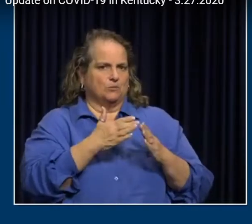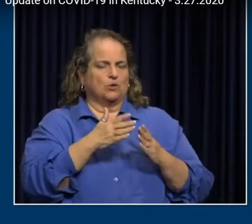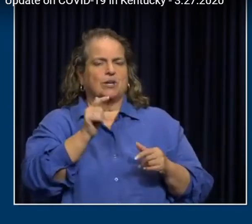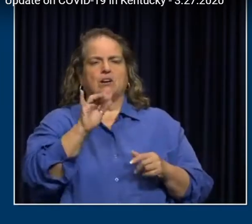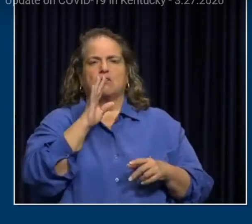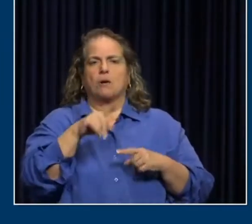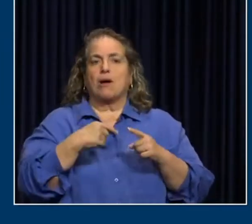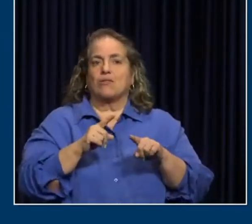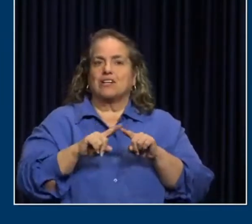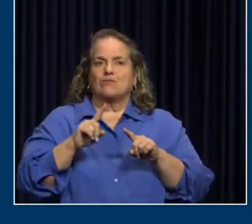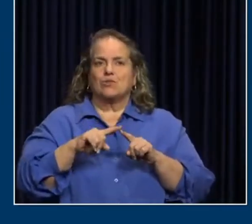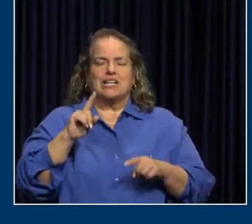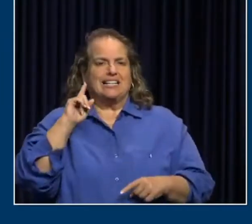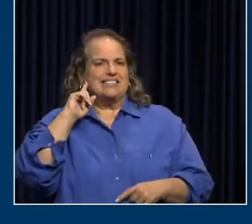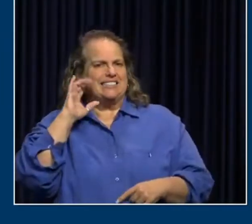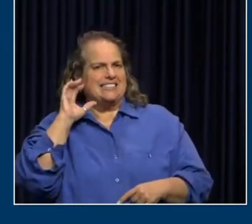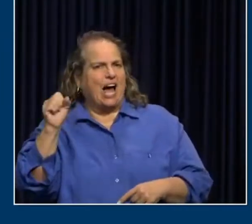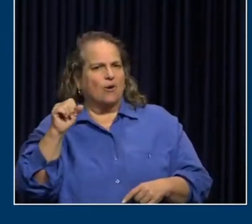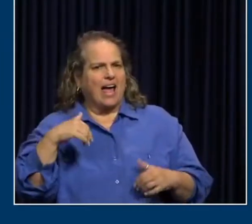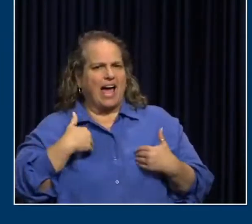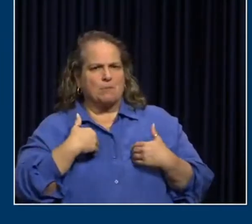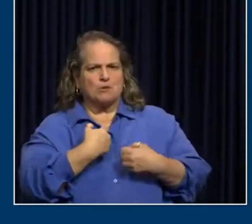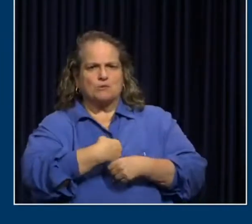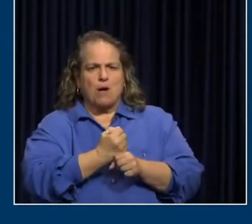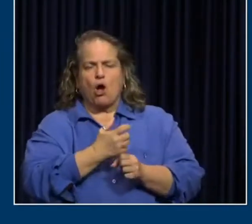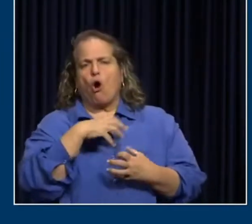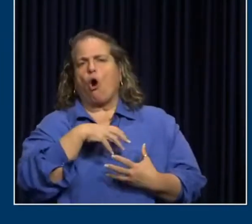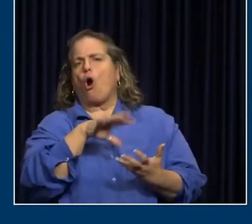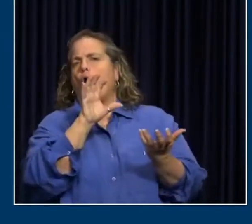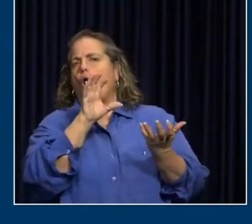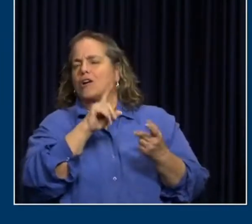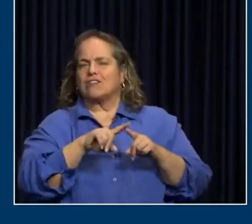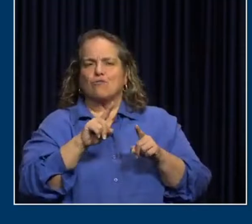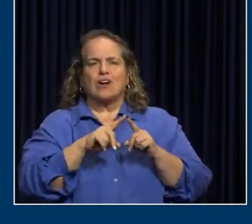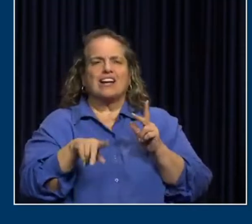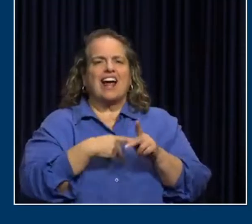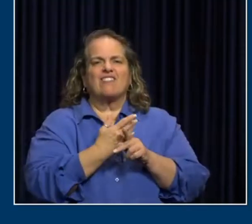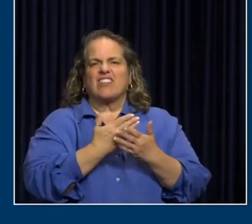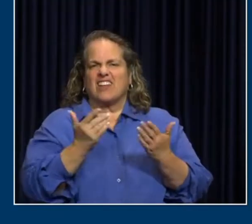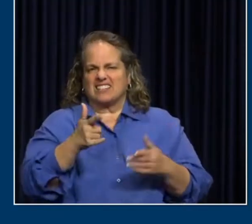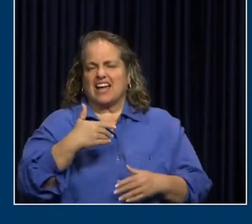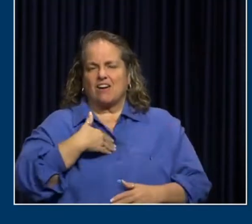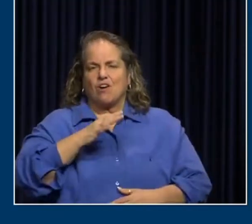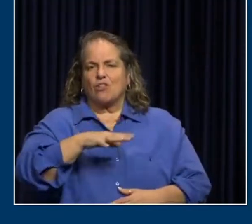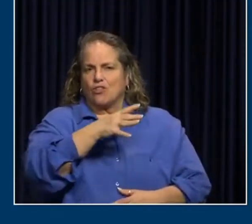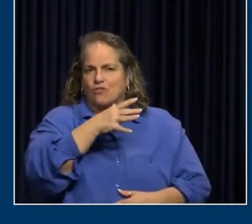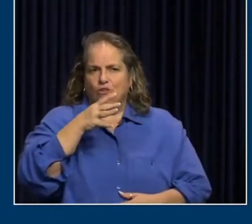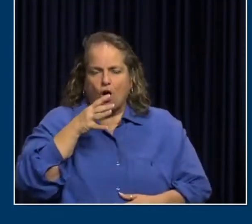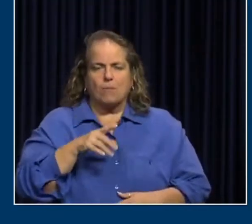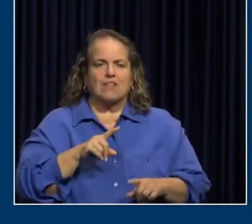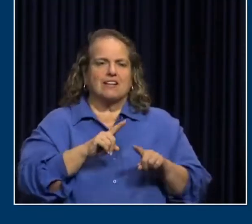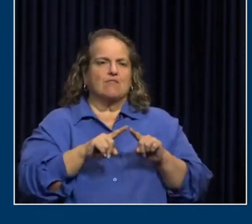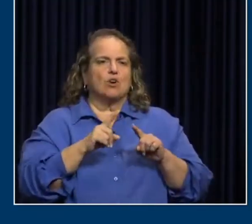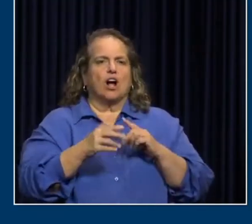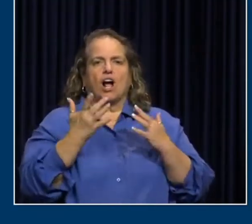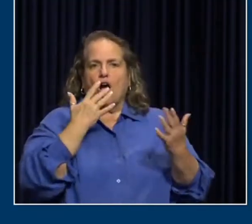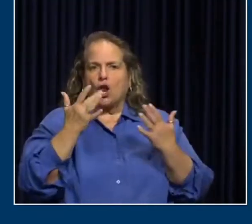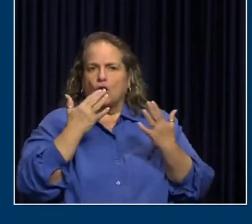about the different sounds that the animals make and the different jobs that they have on a farm. You can also talk about the different colors that you see in this